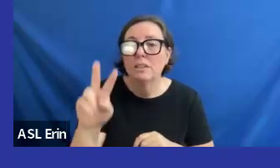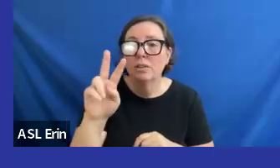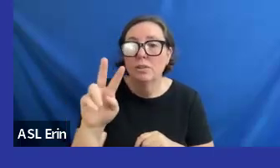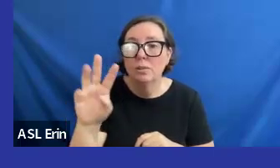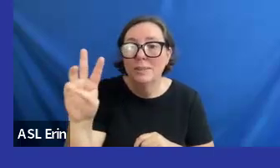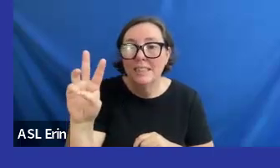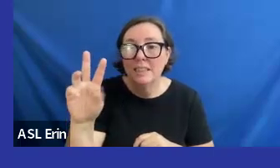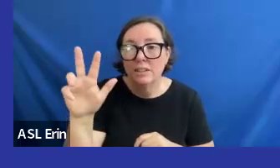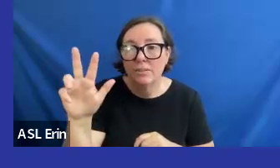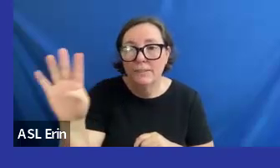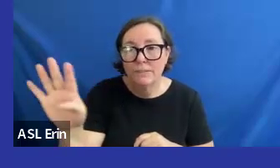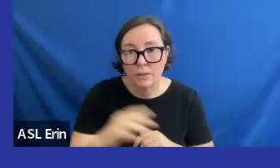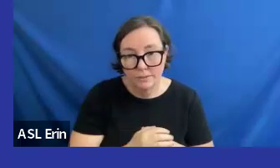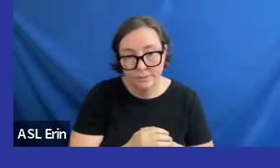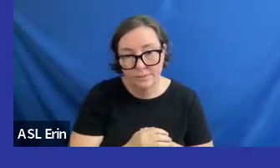617-226-2634.